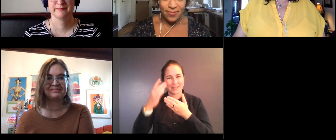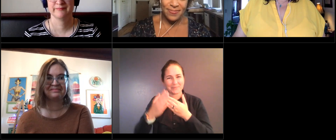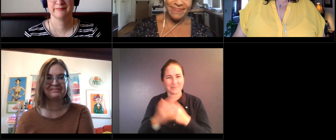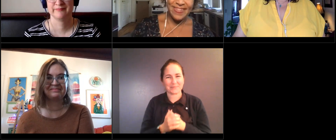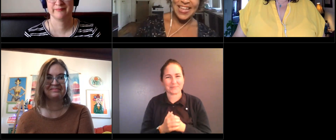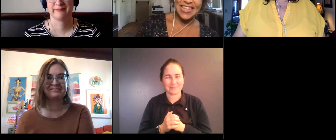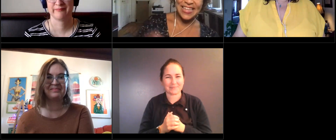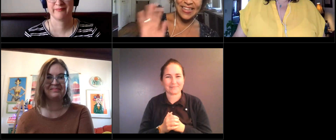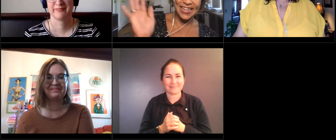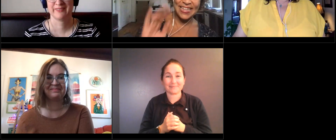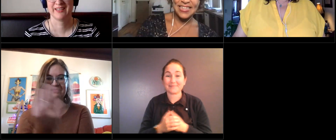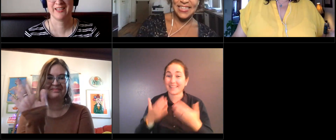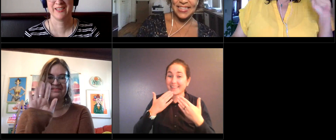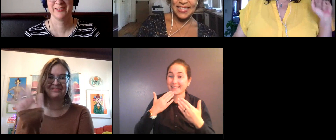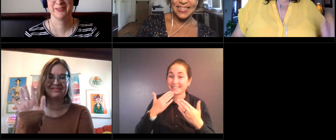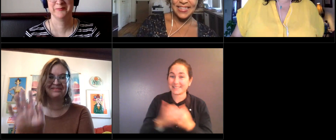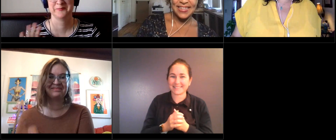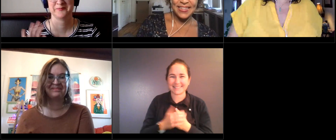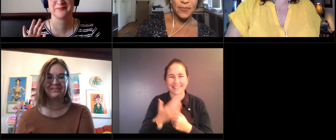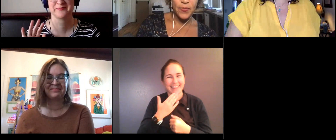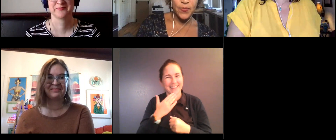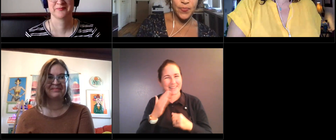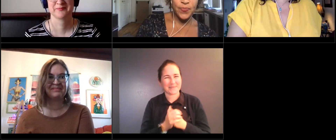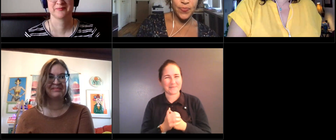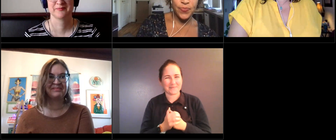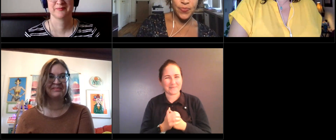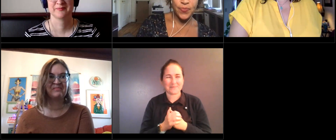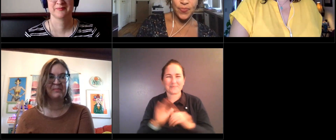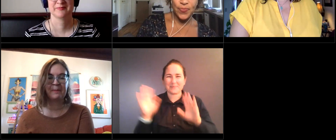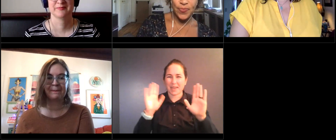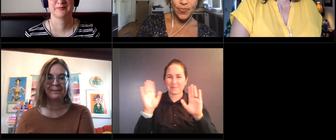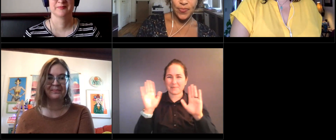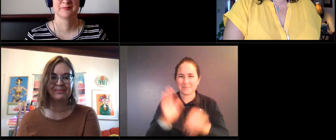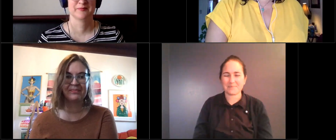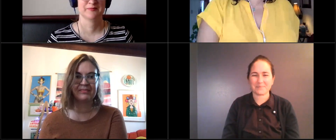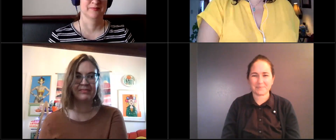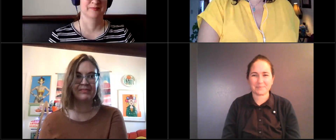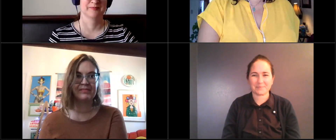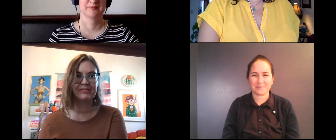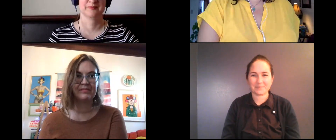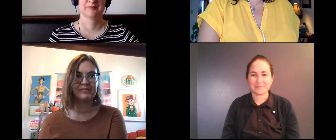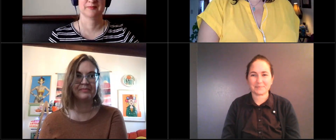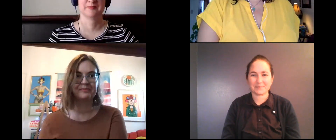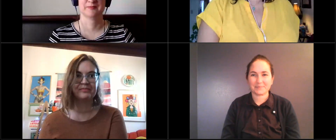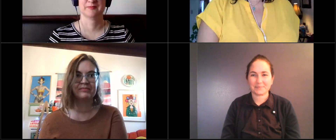Thanks. Thank you. Bye-bye now. Thank you. Thanks.